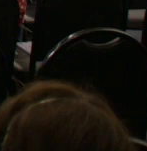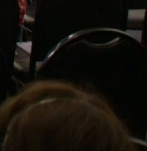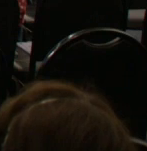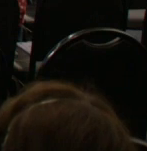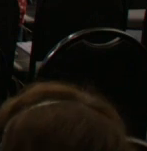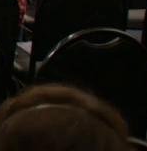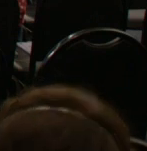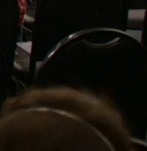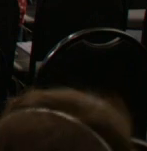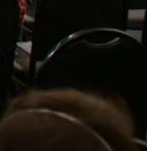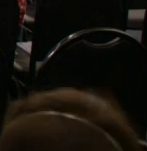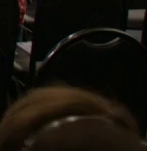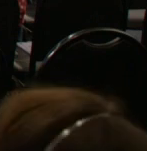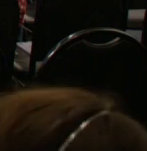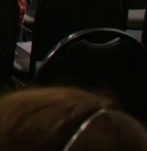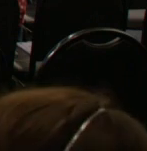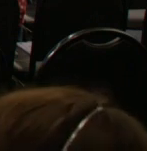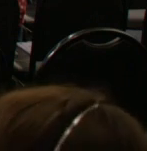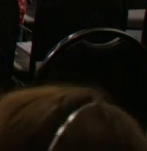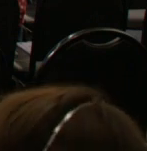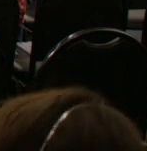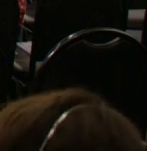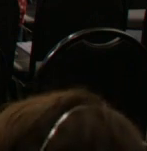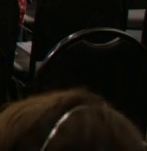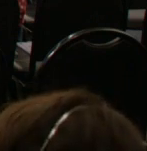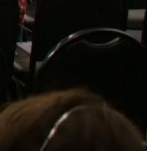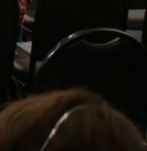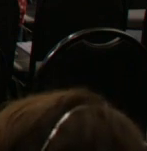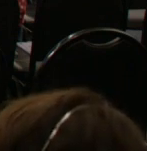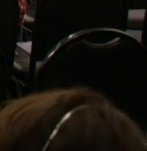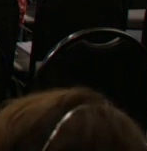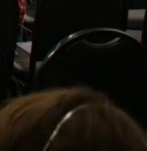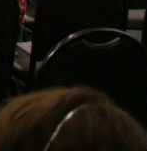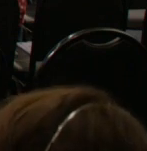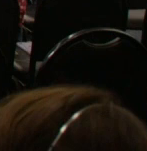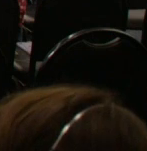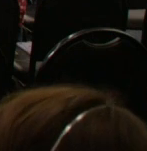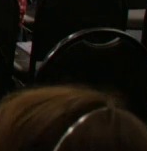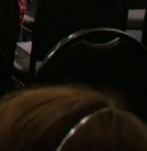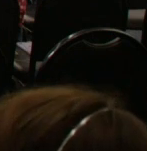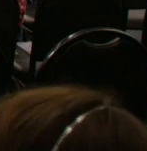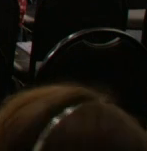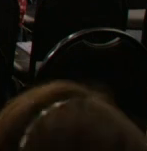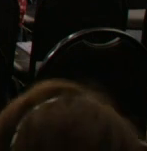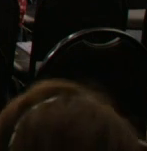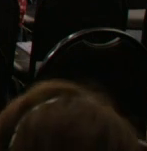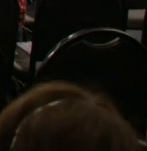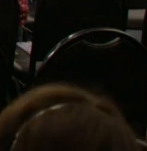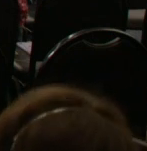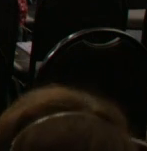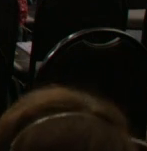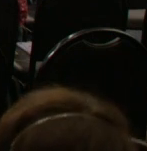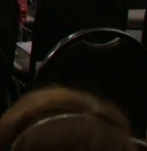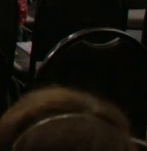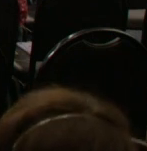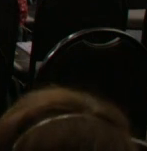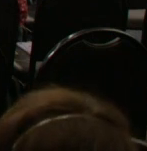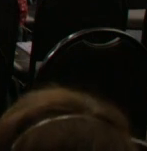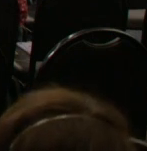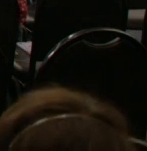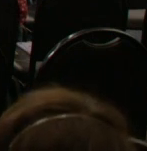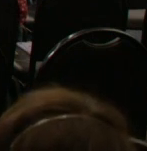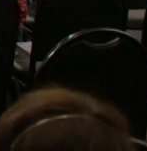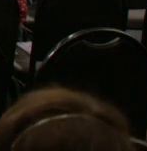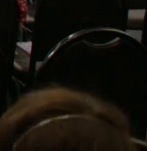SDSN network to showcase how they are implementing local initiatives that are advancing the 17 SDGs. This edition will